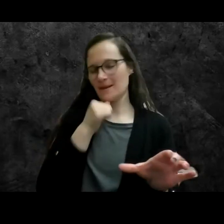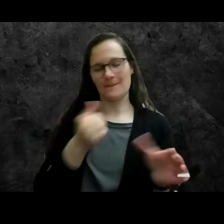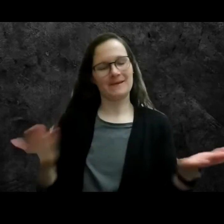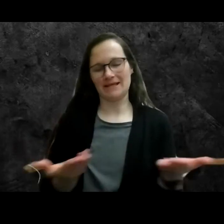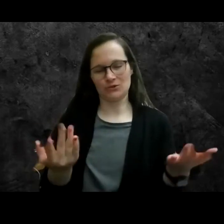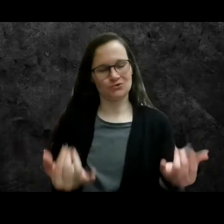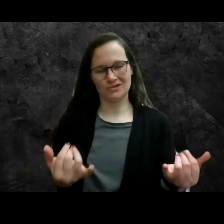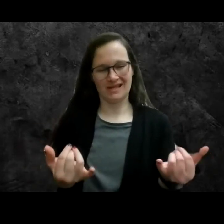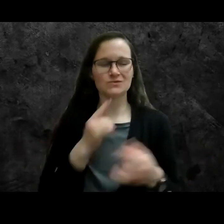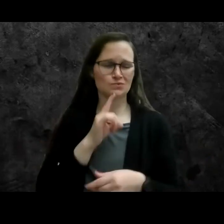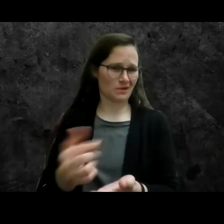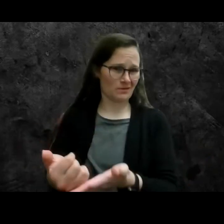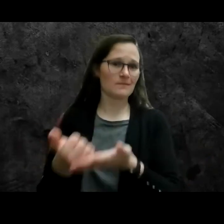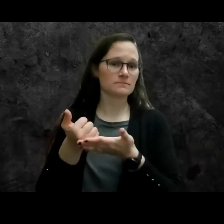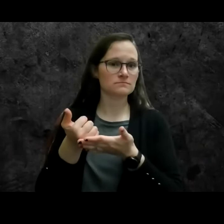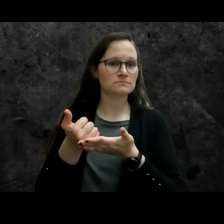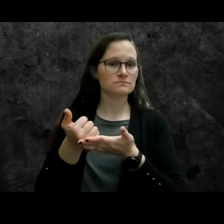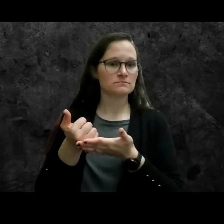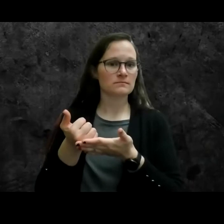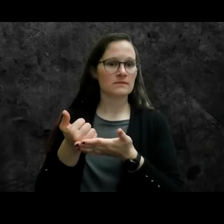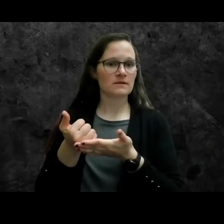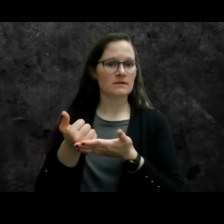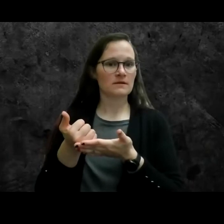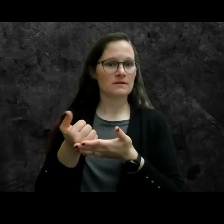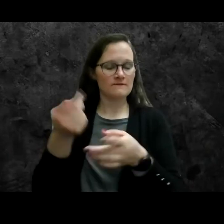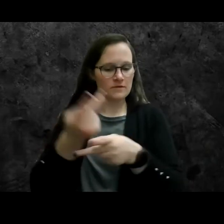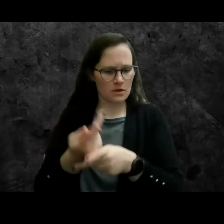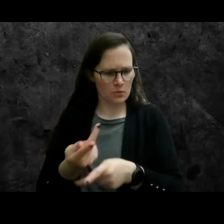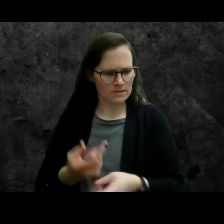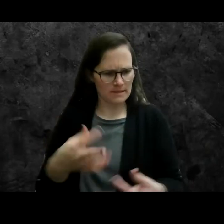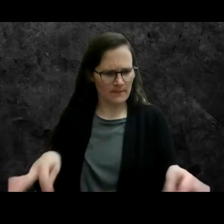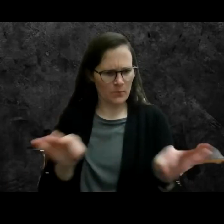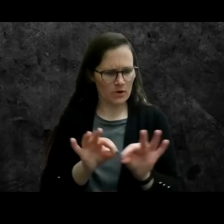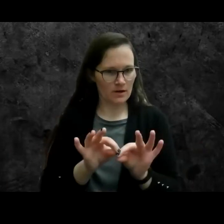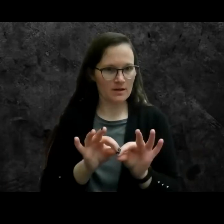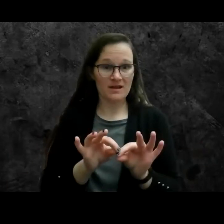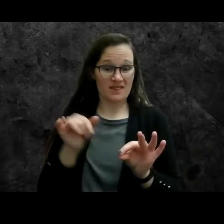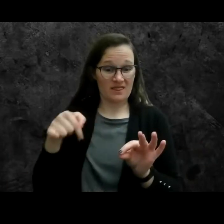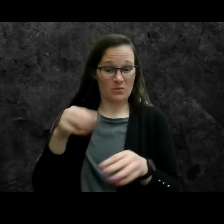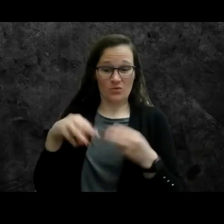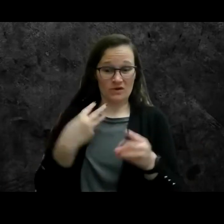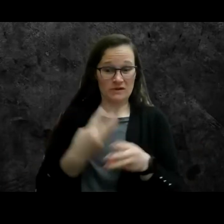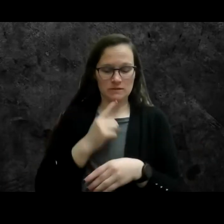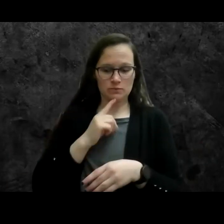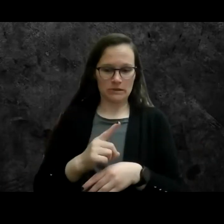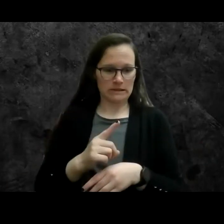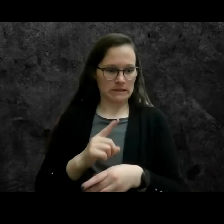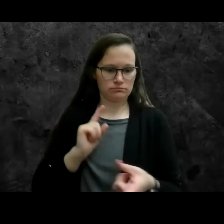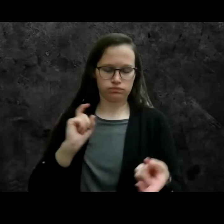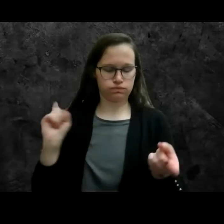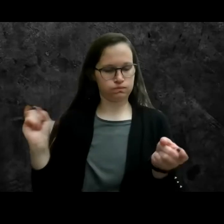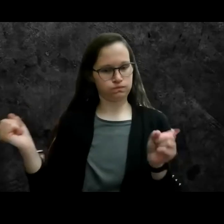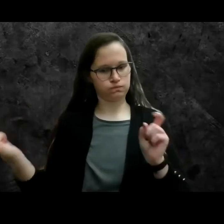has definitely helped sort through the noise and figure out what to pay attention to in a world that's constantly evolving.